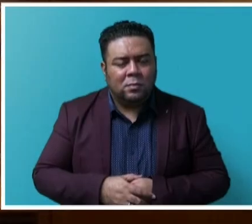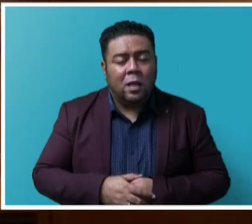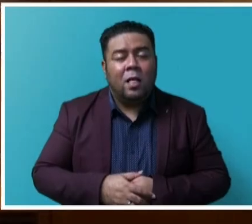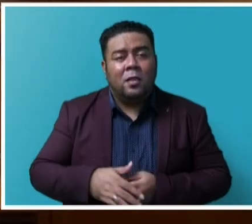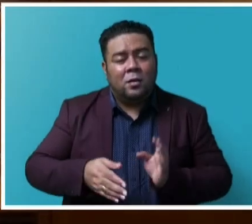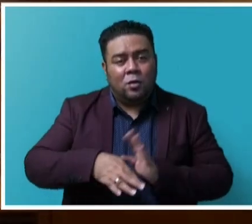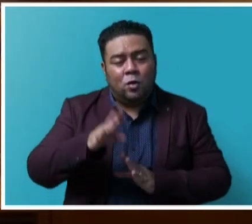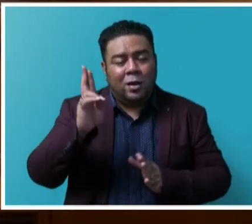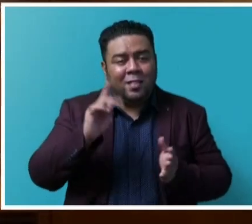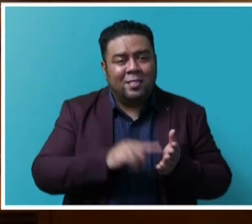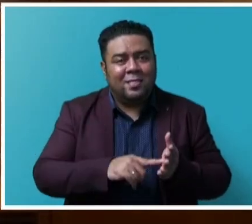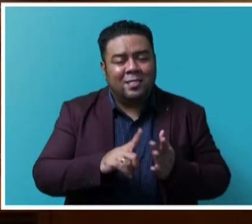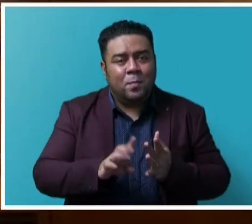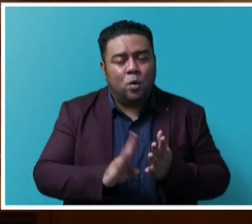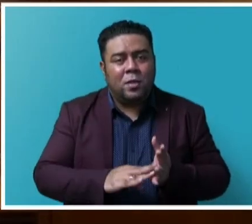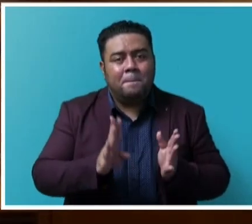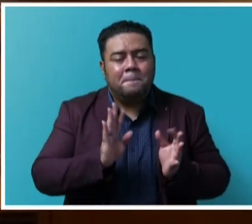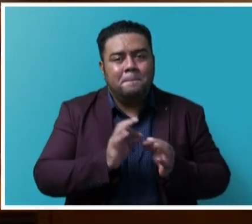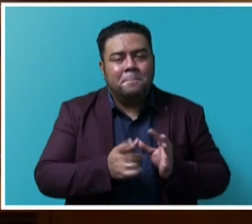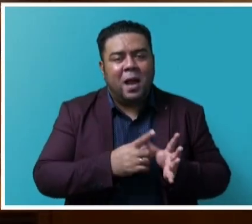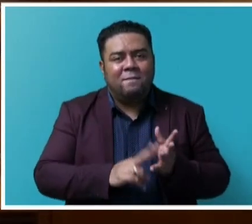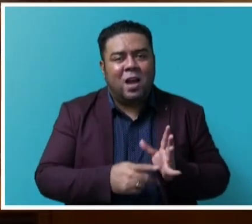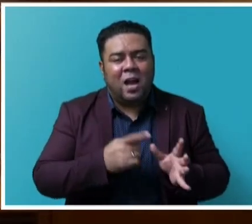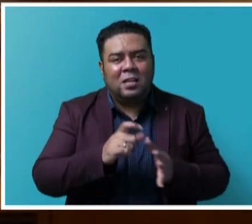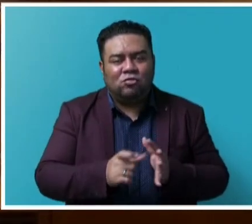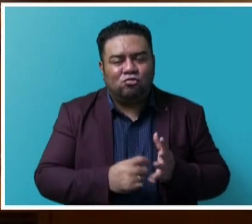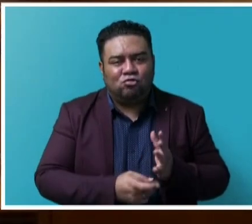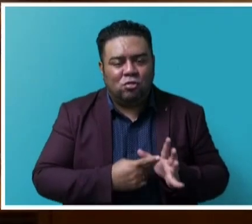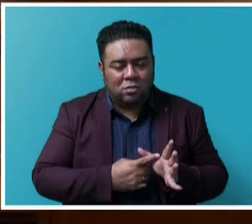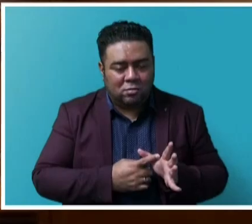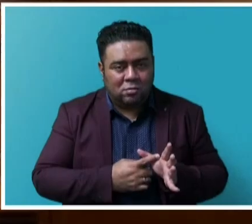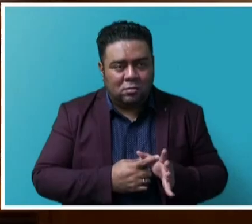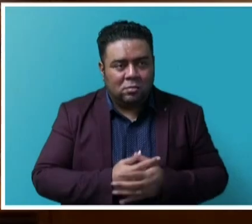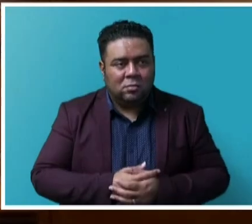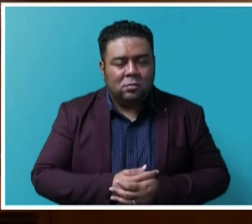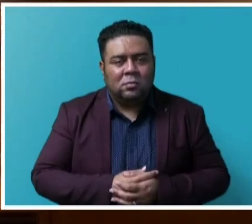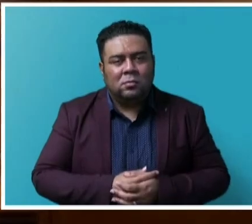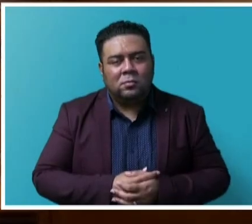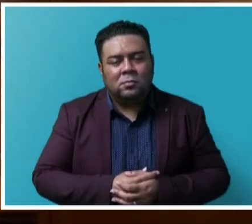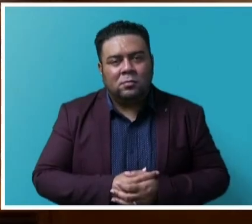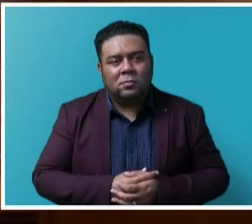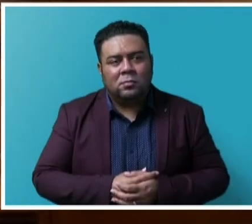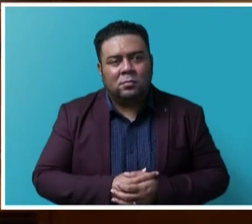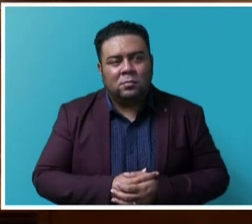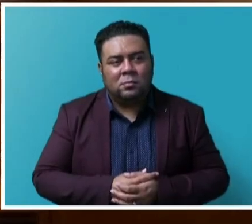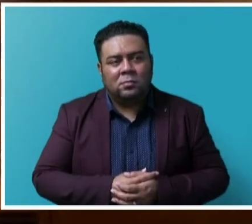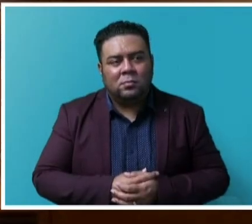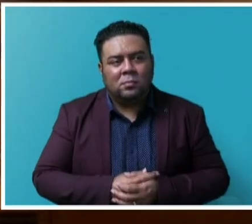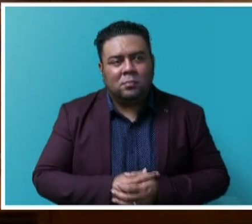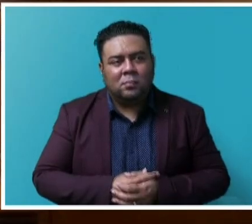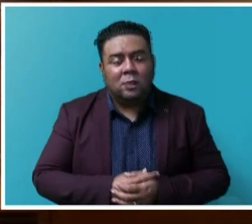Dr. Timothy Urui Bunda Mbavanda, Turangi Toke Verda, of Visese Bunda. The late